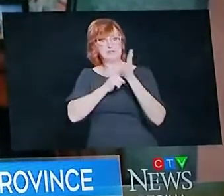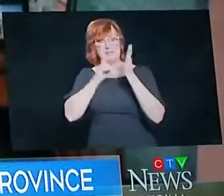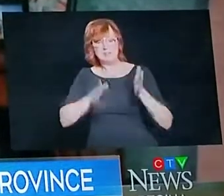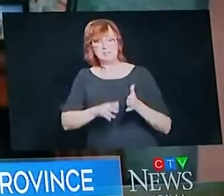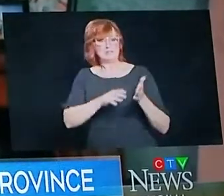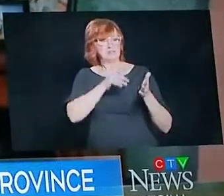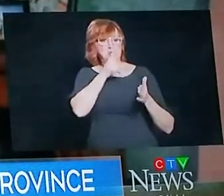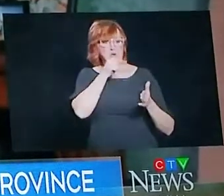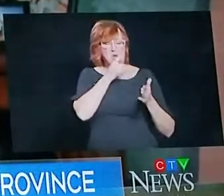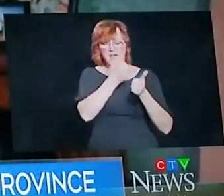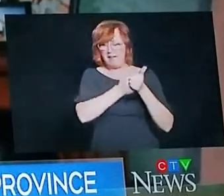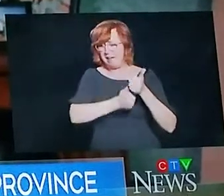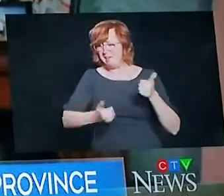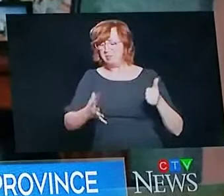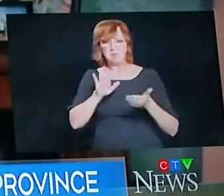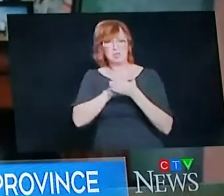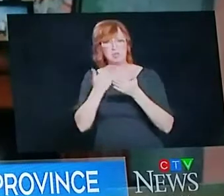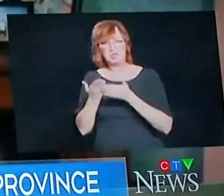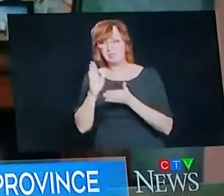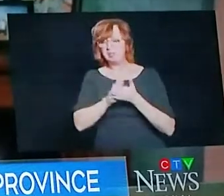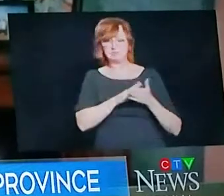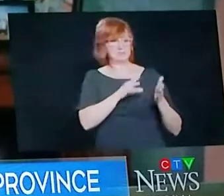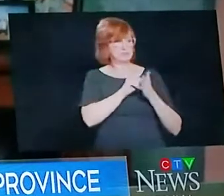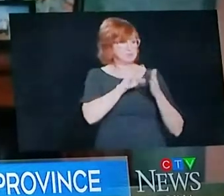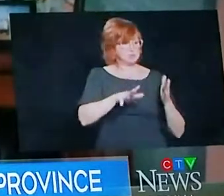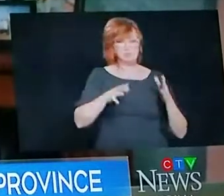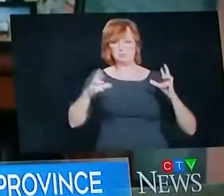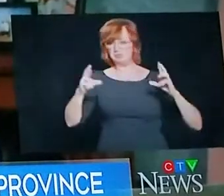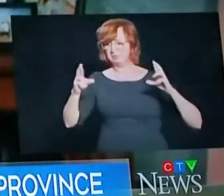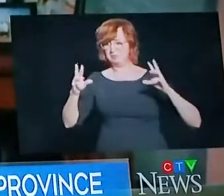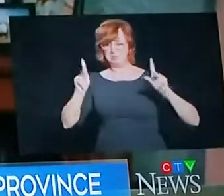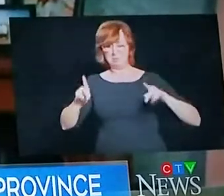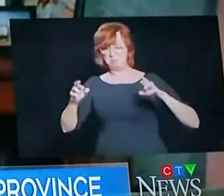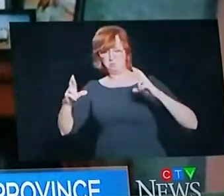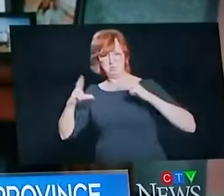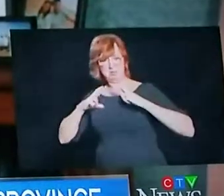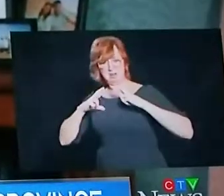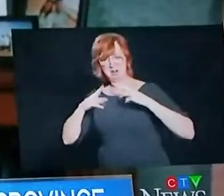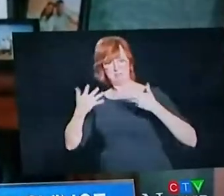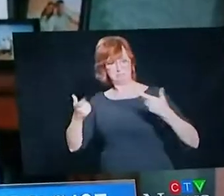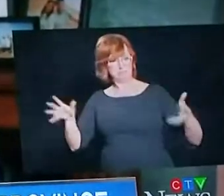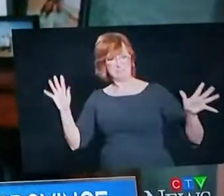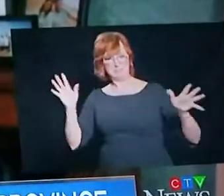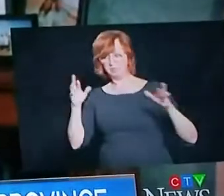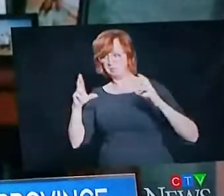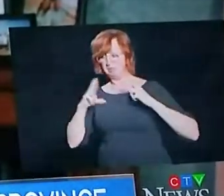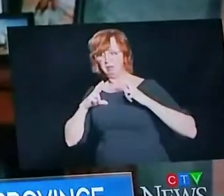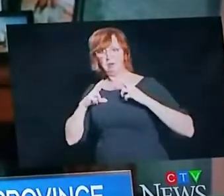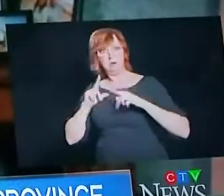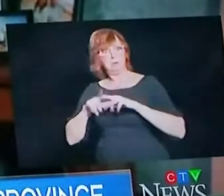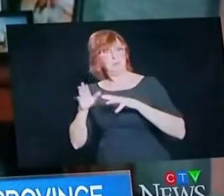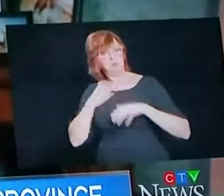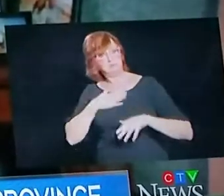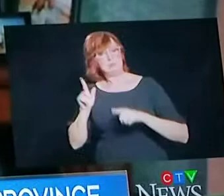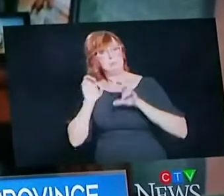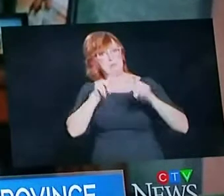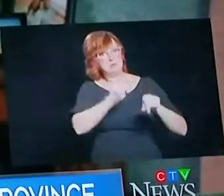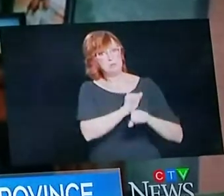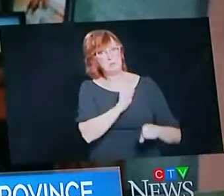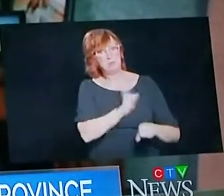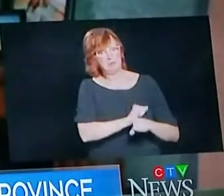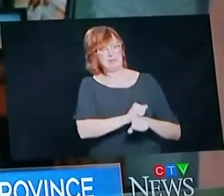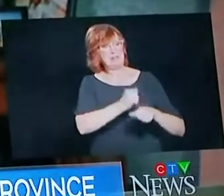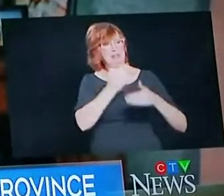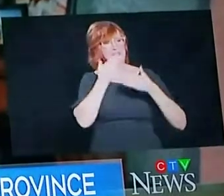The students. Volunteers and the retirees who have returned to the workforce. Thanks to all of the people providing the